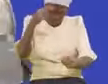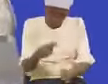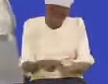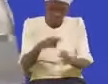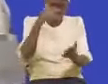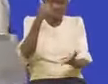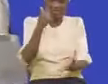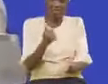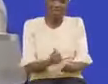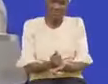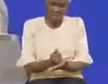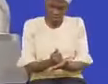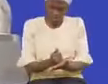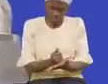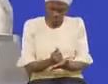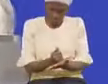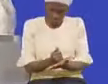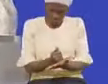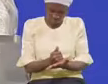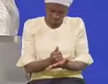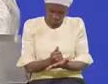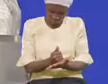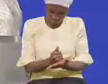Tone na zon le yesu pan koma.